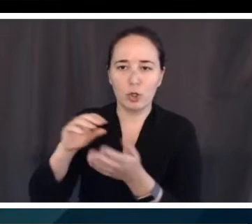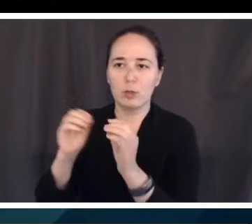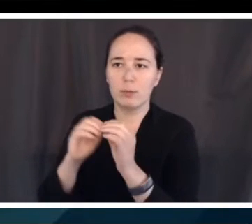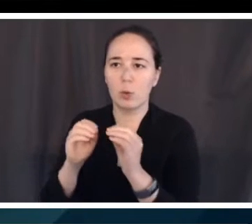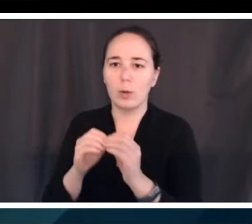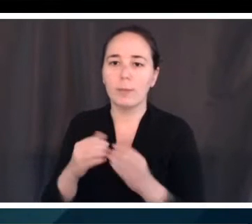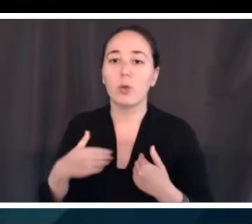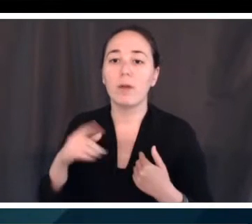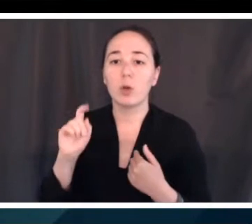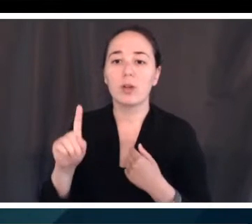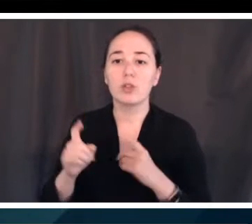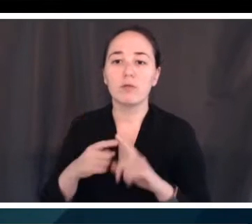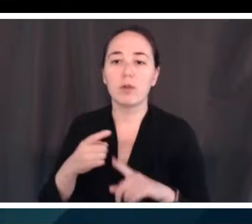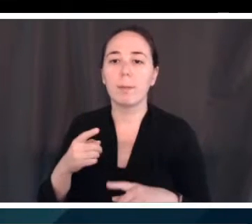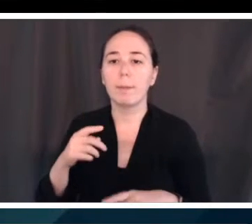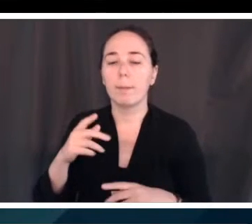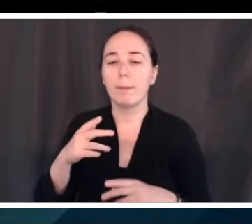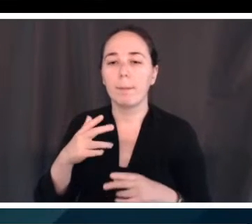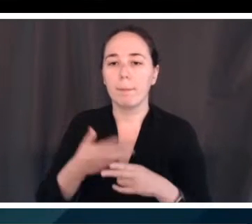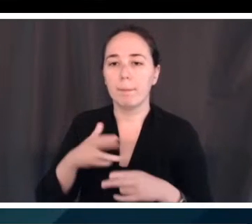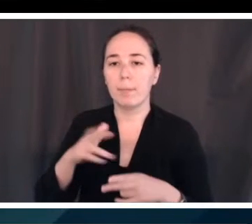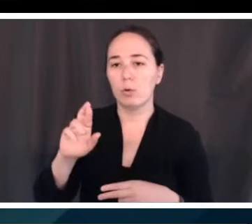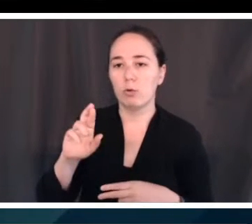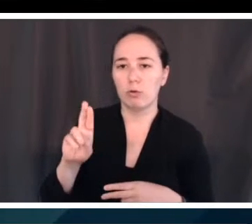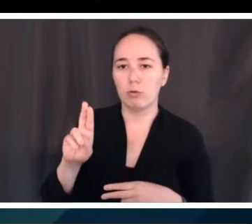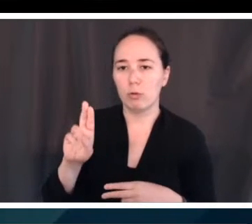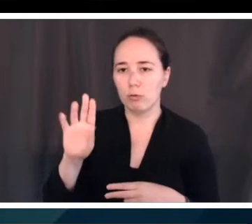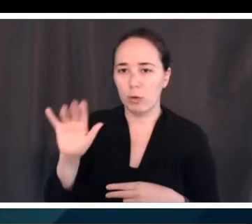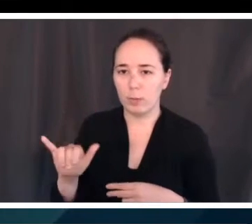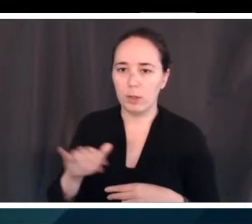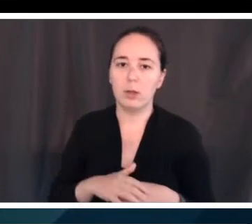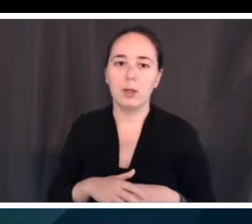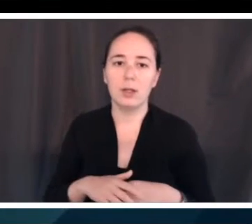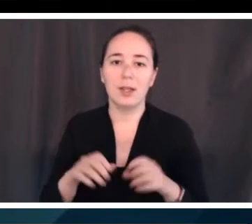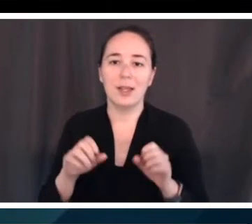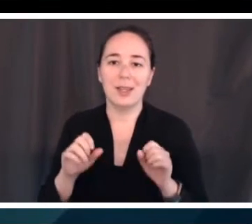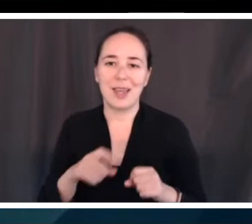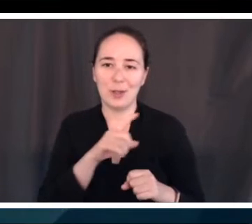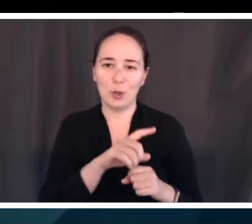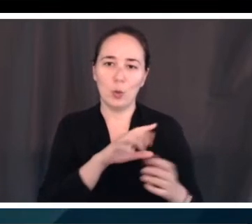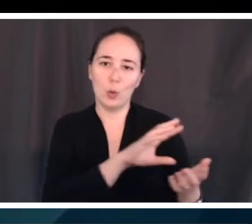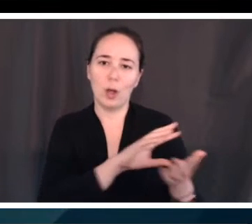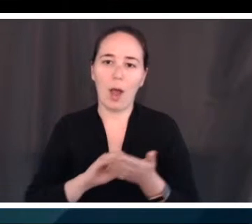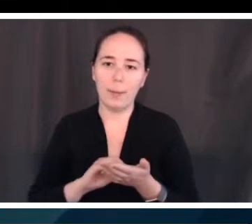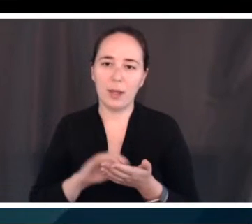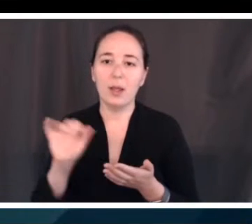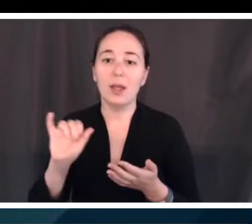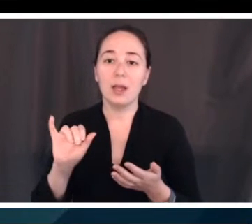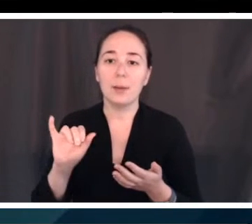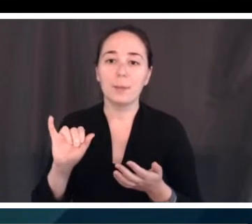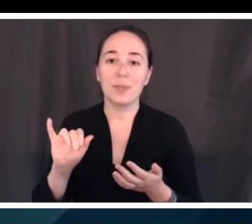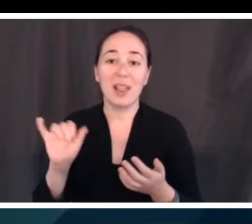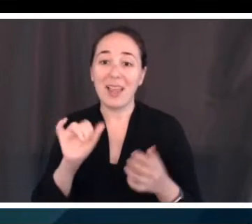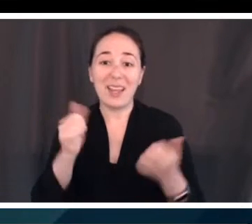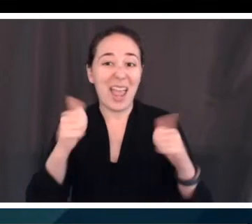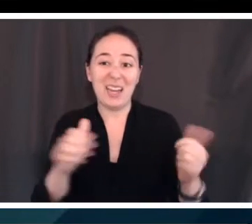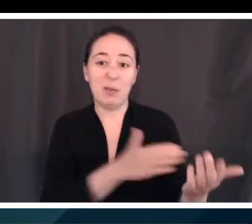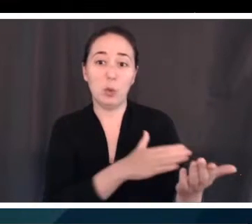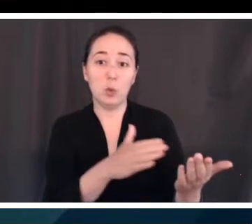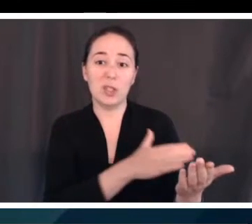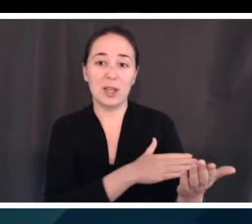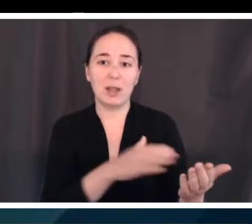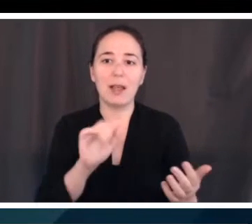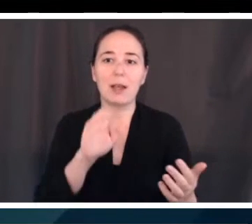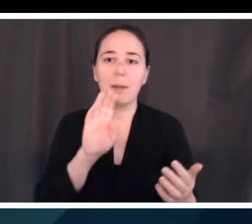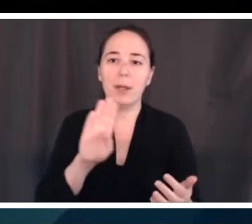question from Ruby. She asks, "Can you copy like just play?" I guess she's saying, "Can you copy any music just like BB King?"